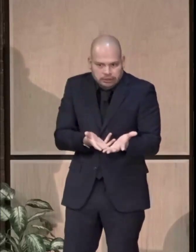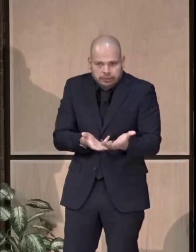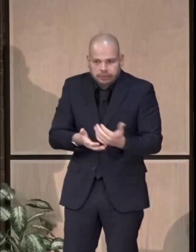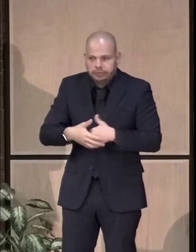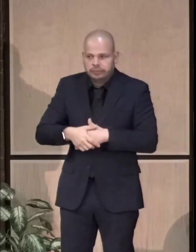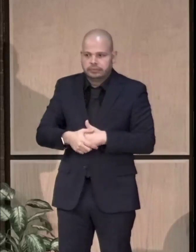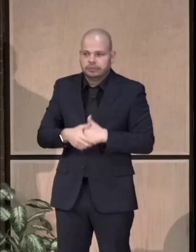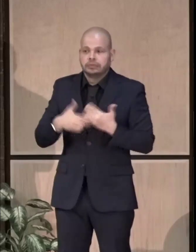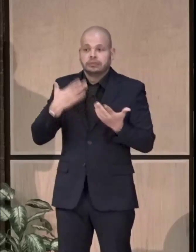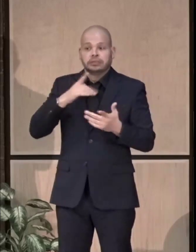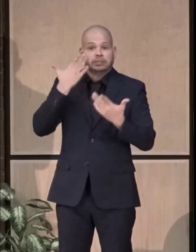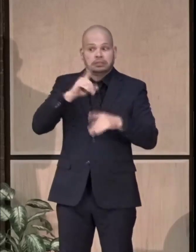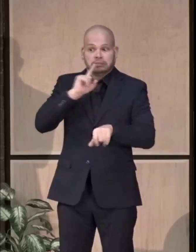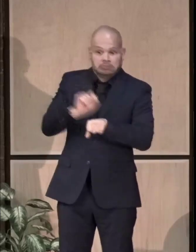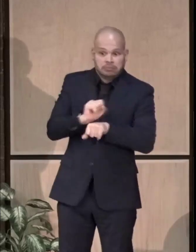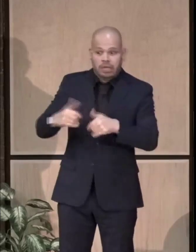yes.